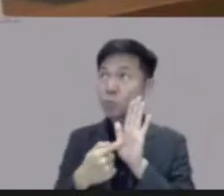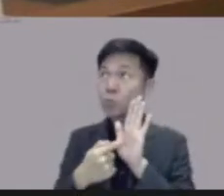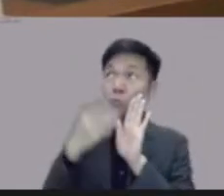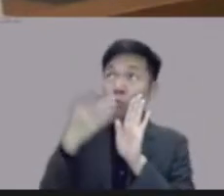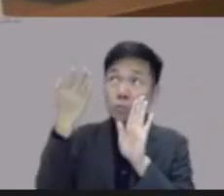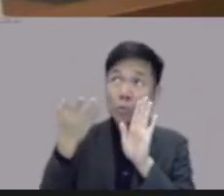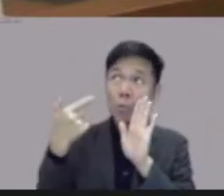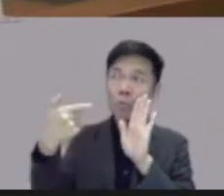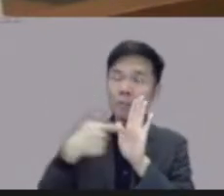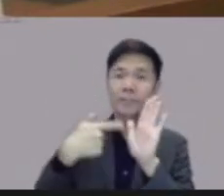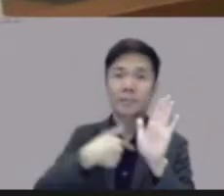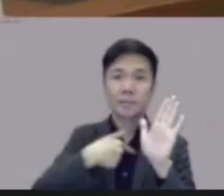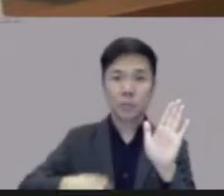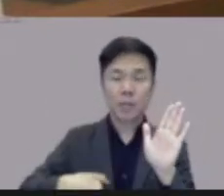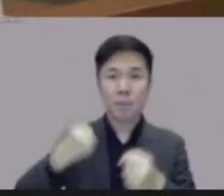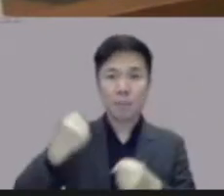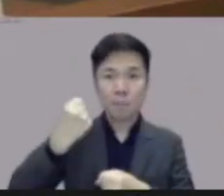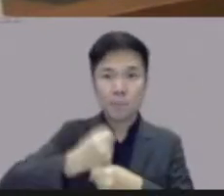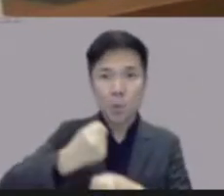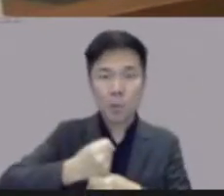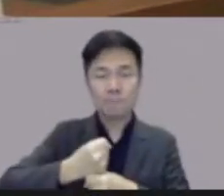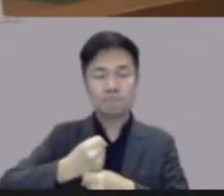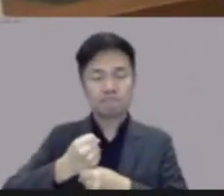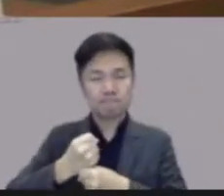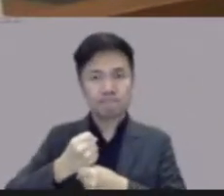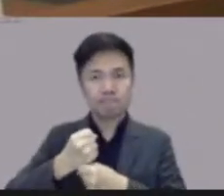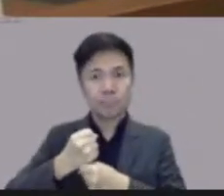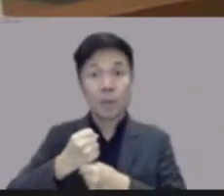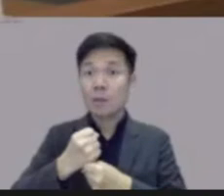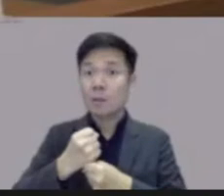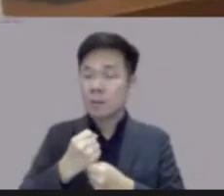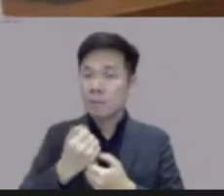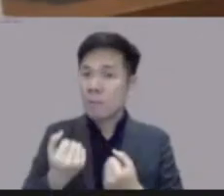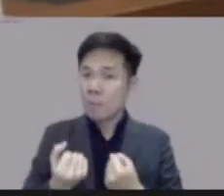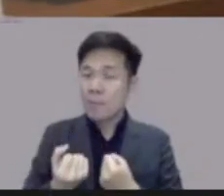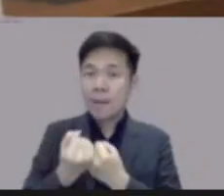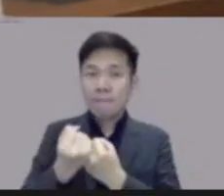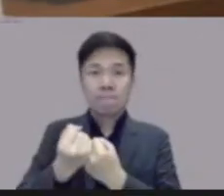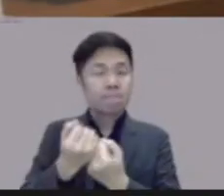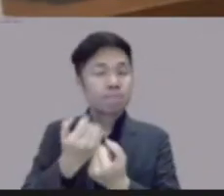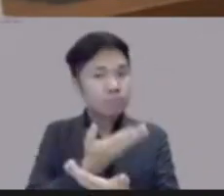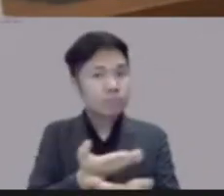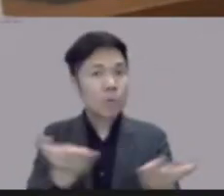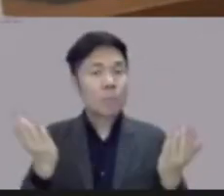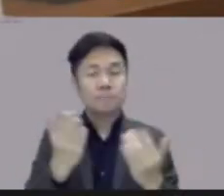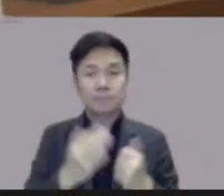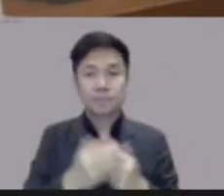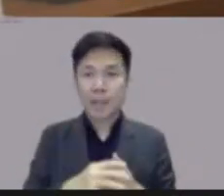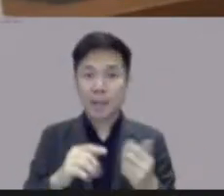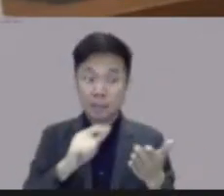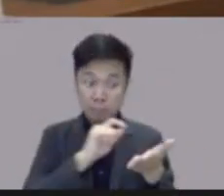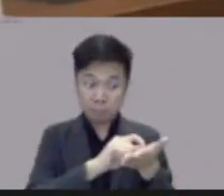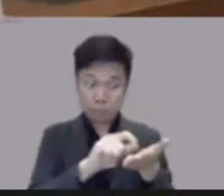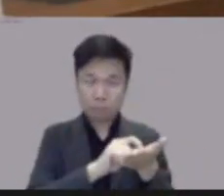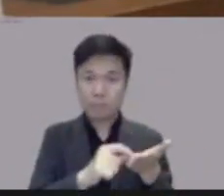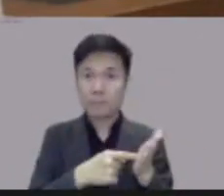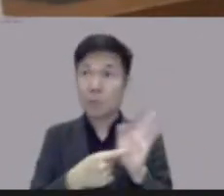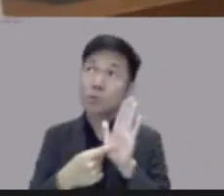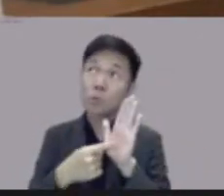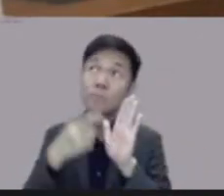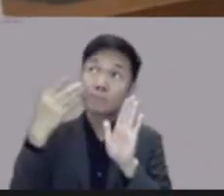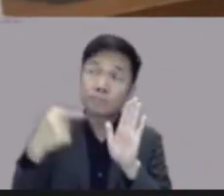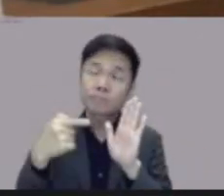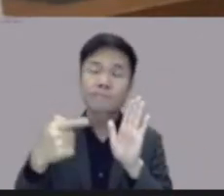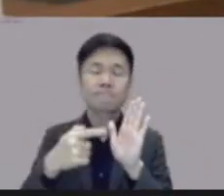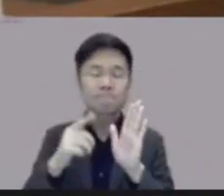implement our nationally determined contribution it also at the same time reflect the determination and